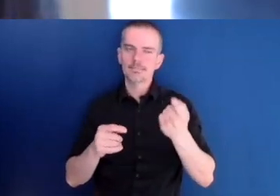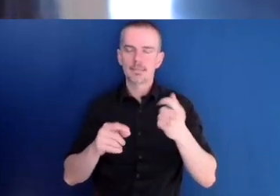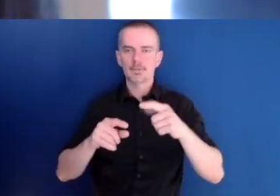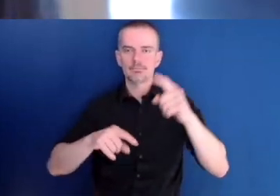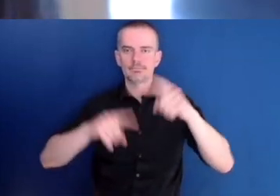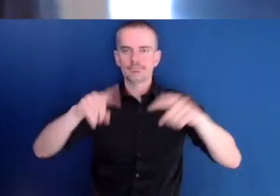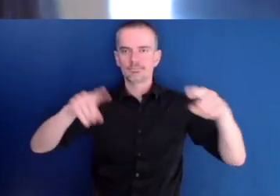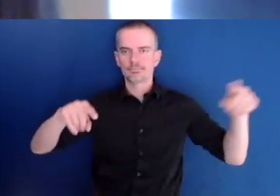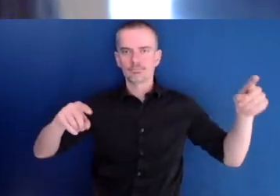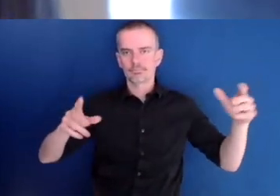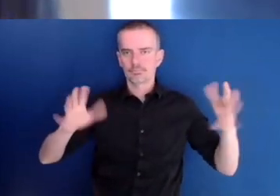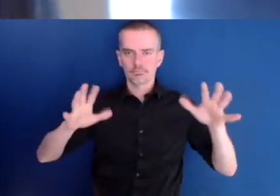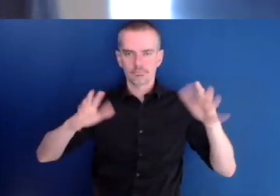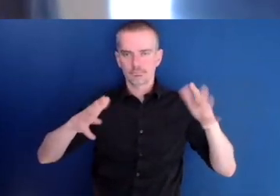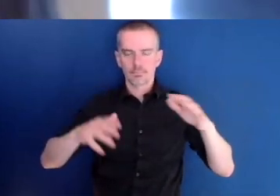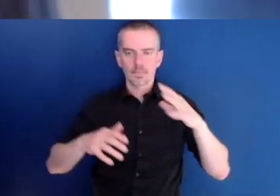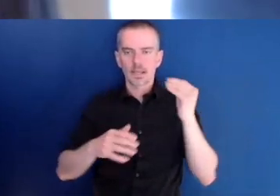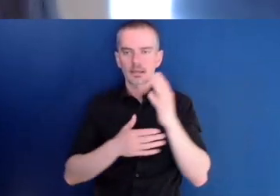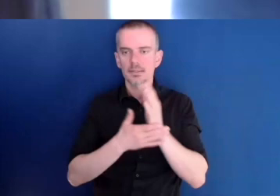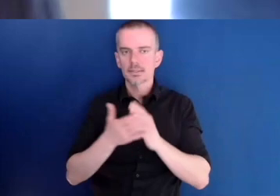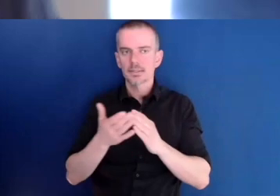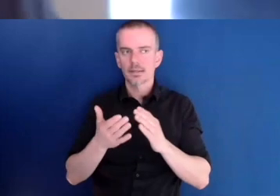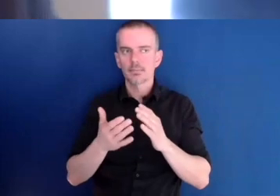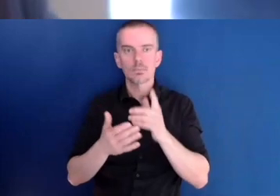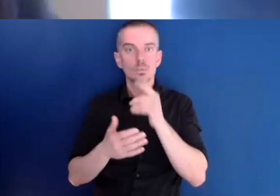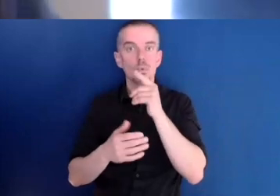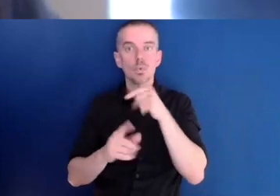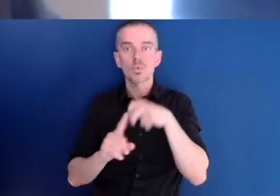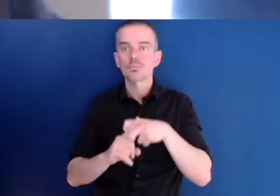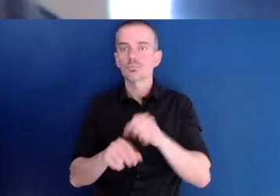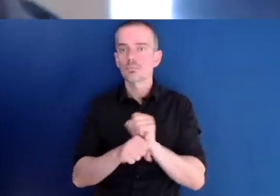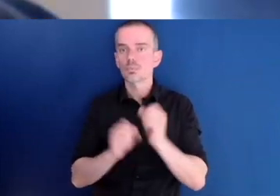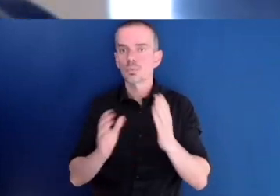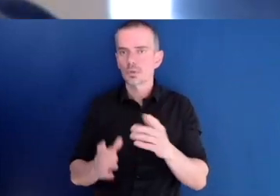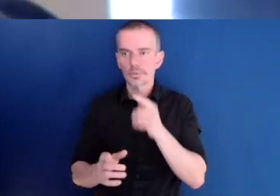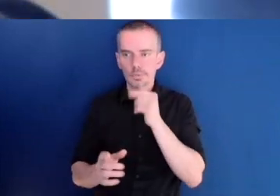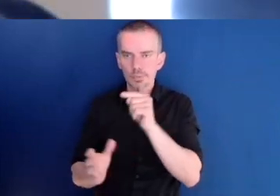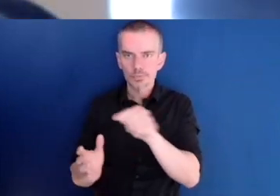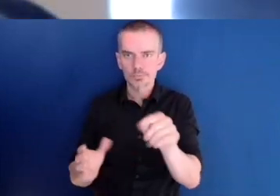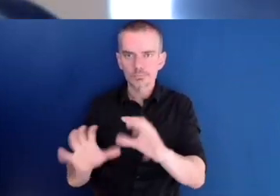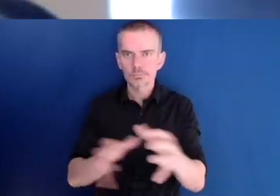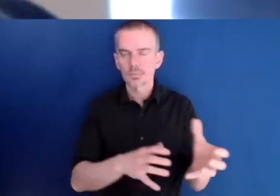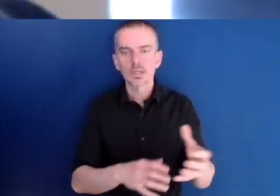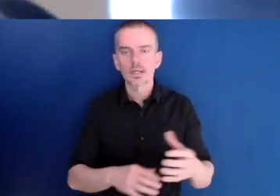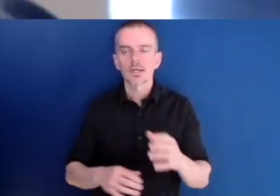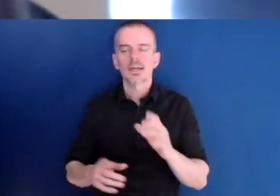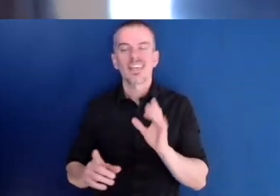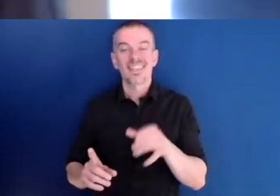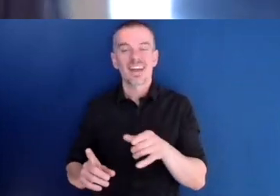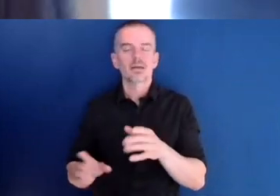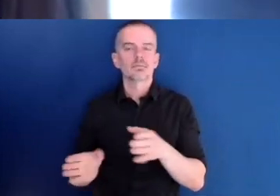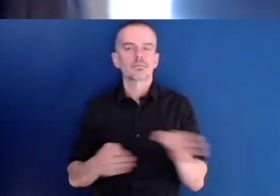And there's also some differences in who they're using as the workers for the project. That would be more of a